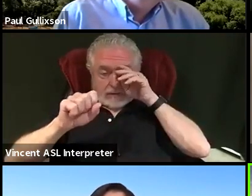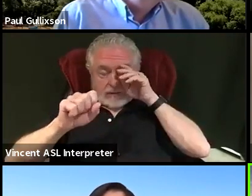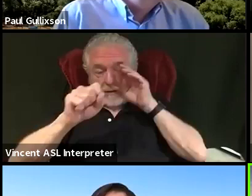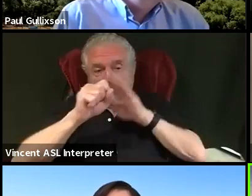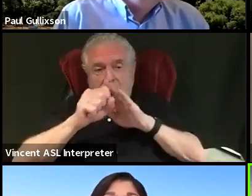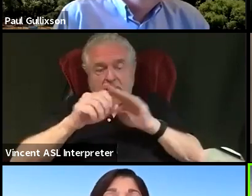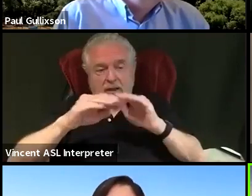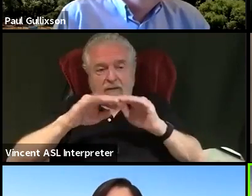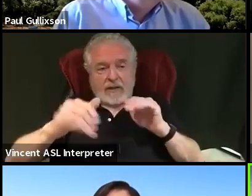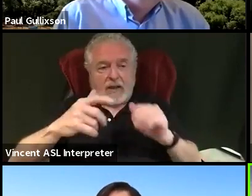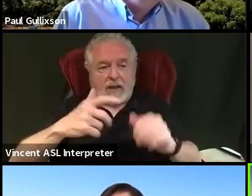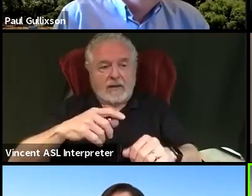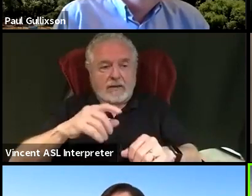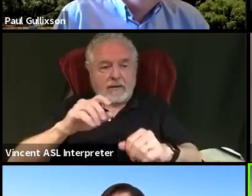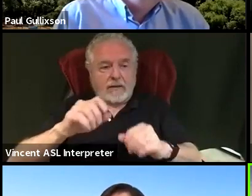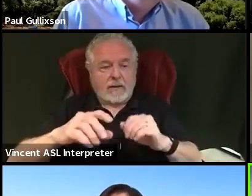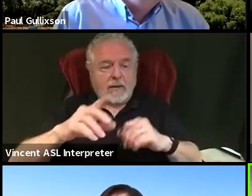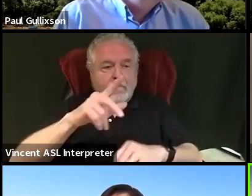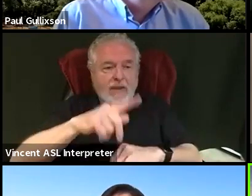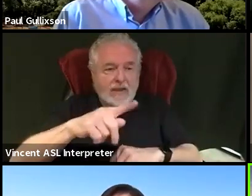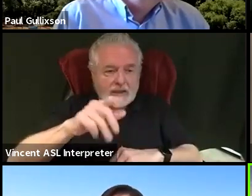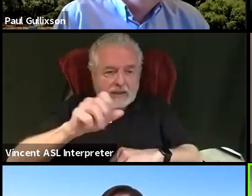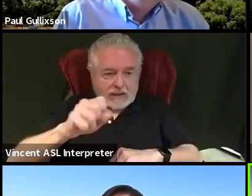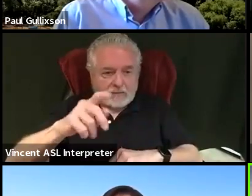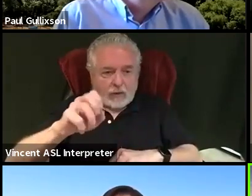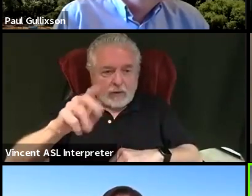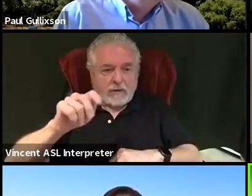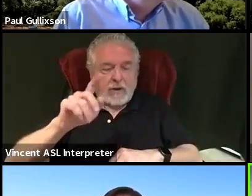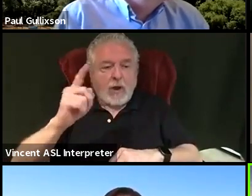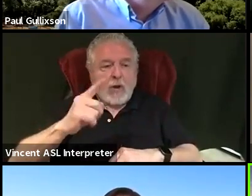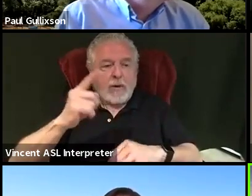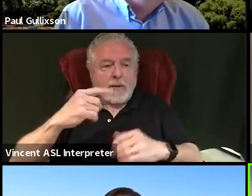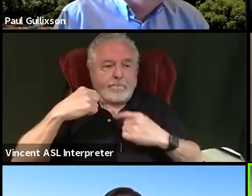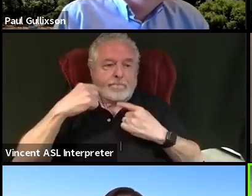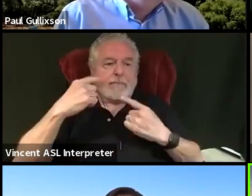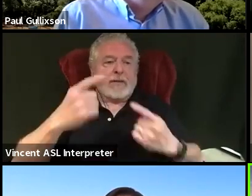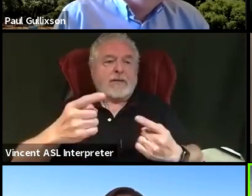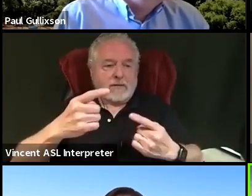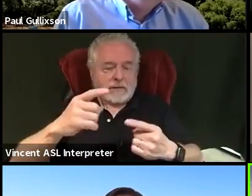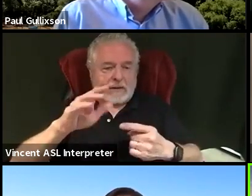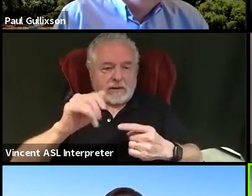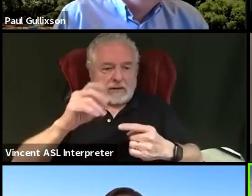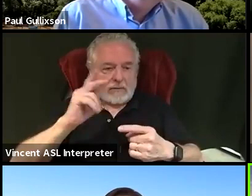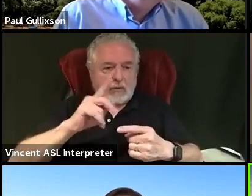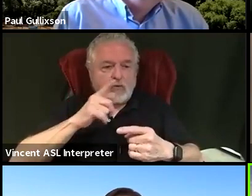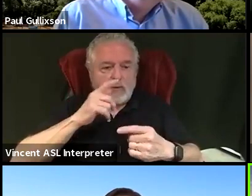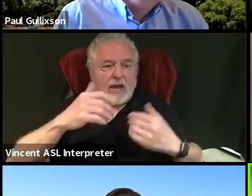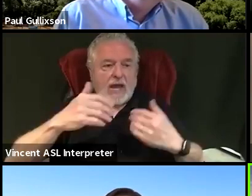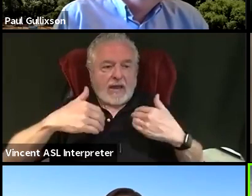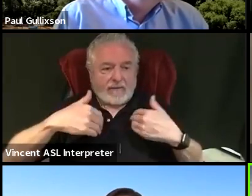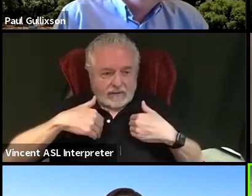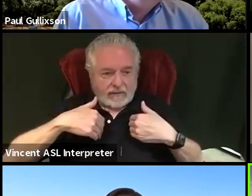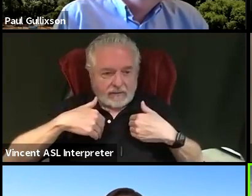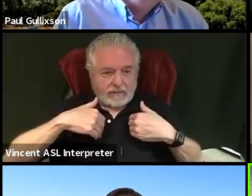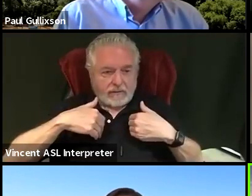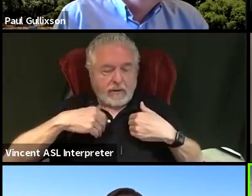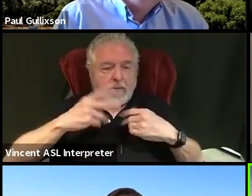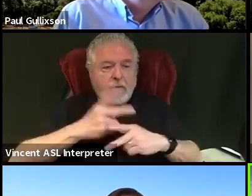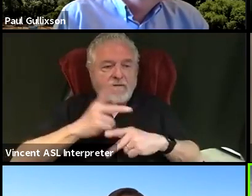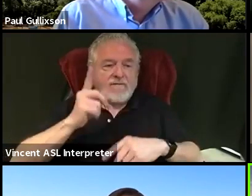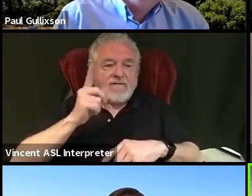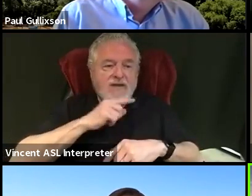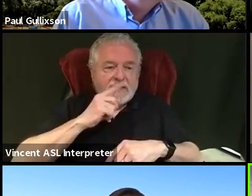this idea of vaccination passport. And there's already been a few cases of people who have produced